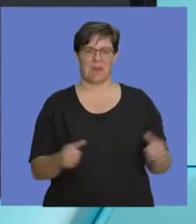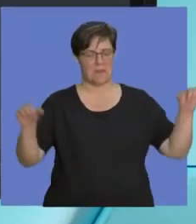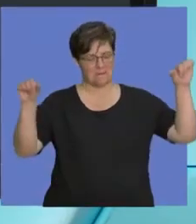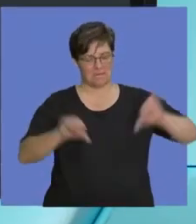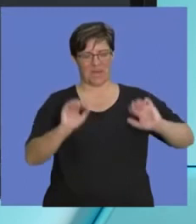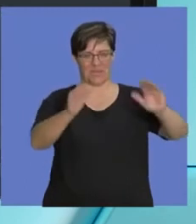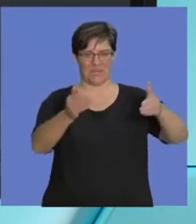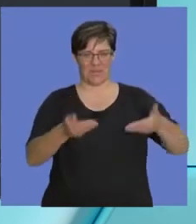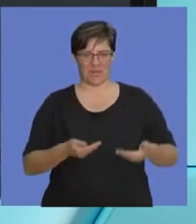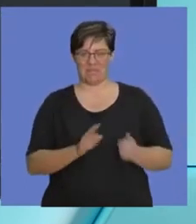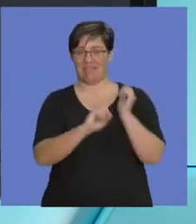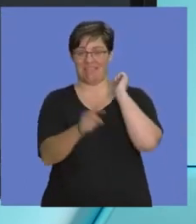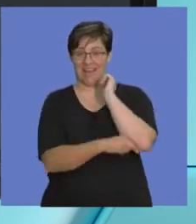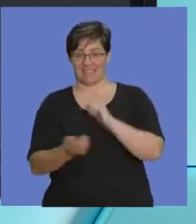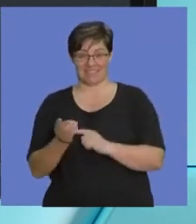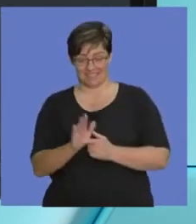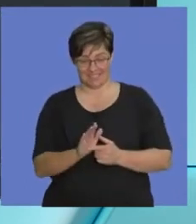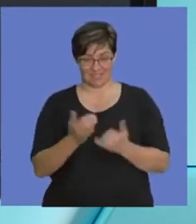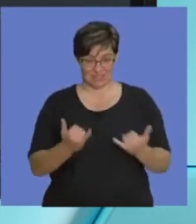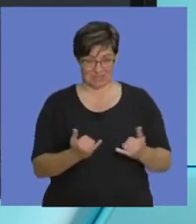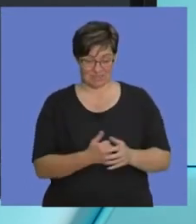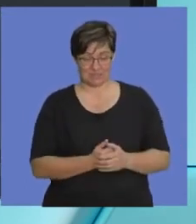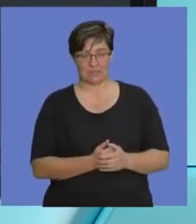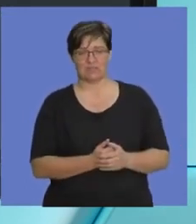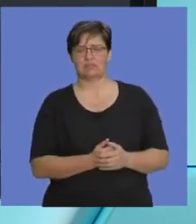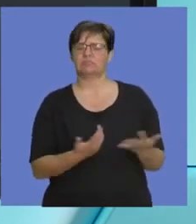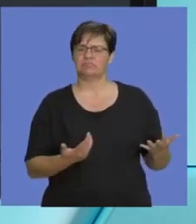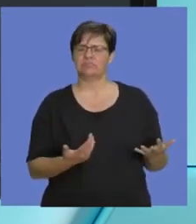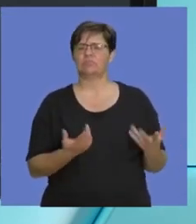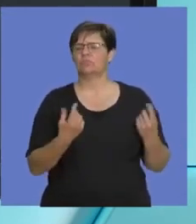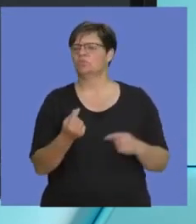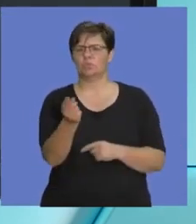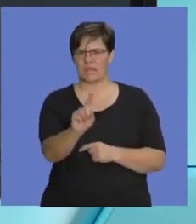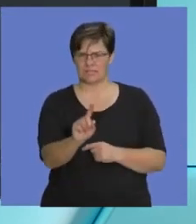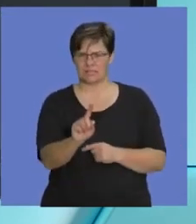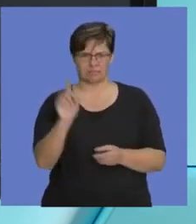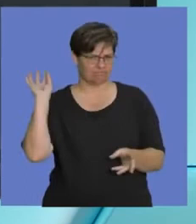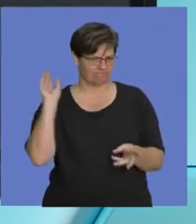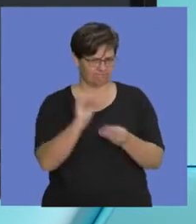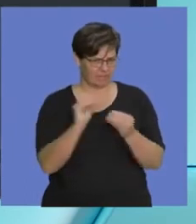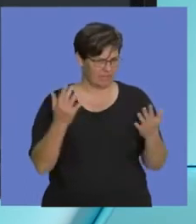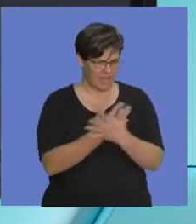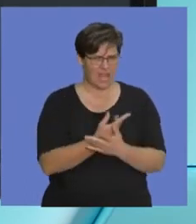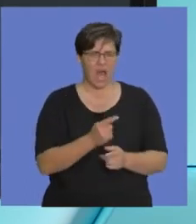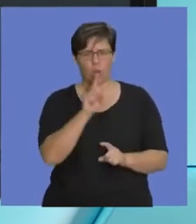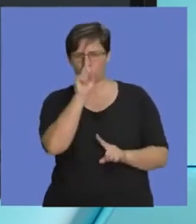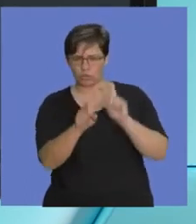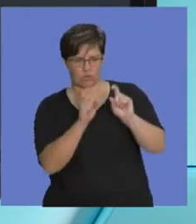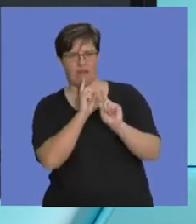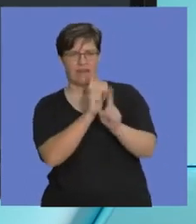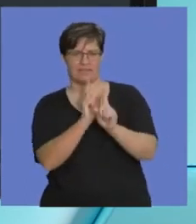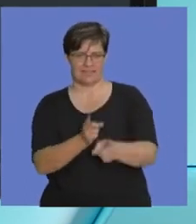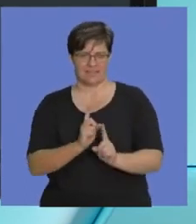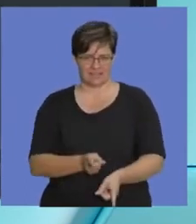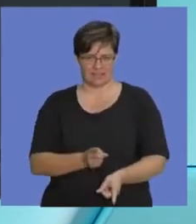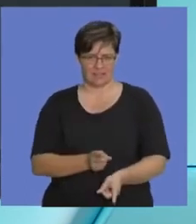Hi guys, welcome back to the last segment of the show. So we're just going to do a quick recap and then answer a few questions,